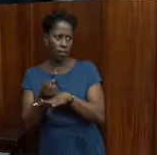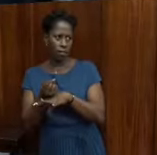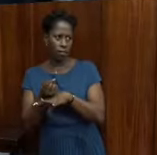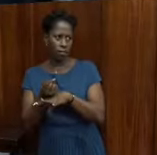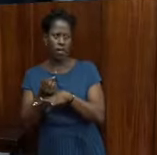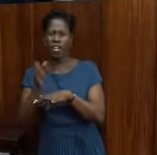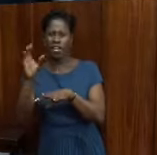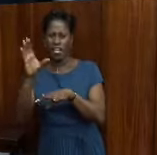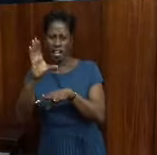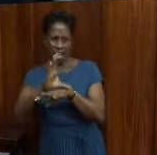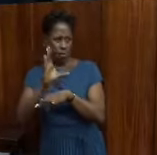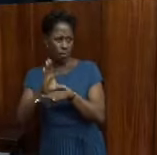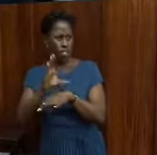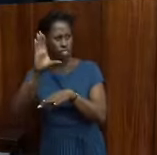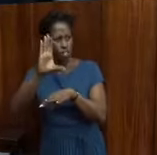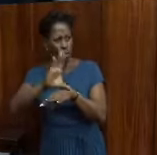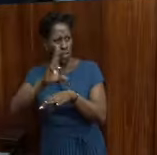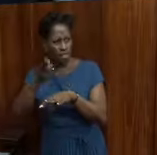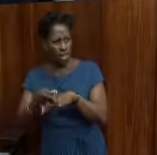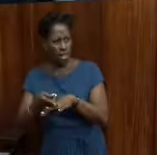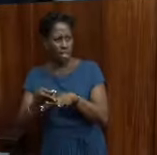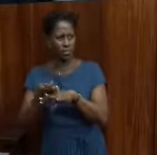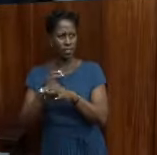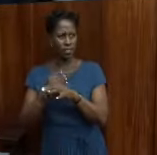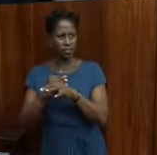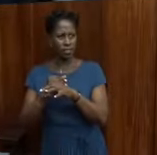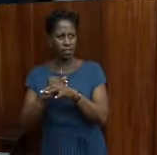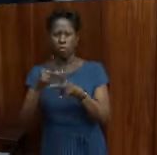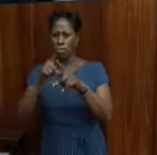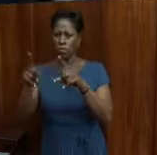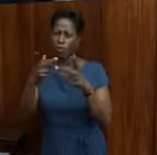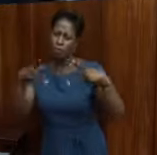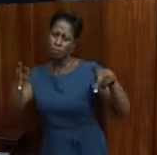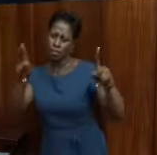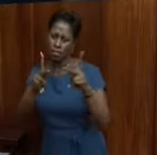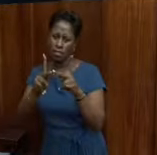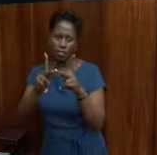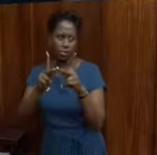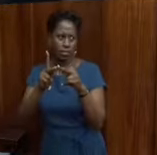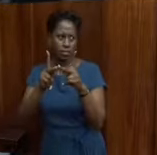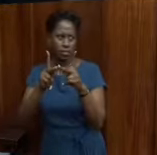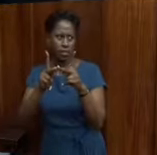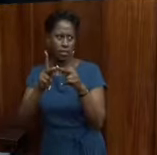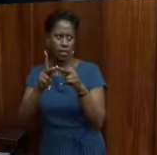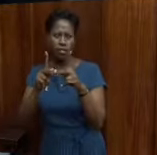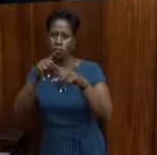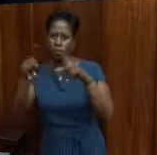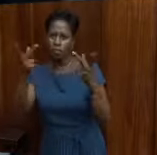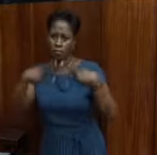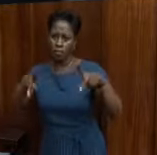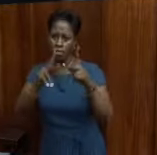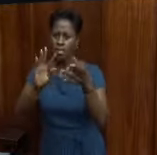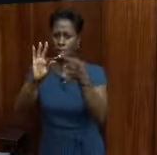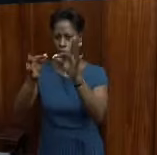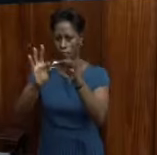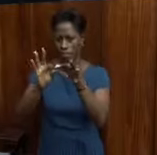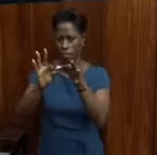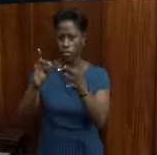and Restaurant, Shozel Craft Center Rehabilitation, Marigold Waterfront Development Phase 1,